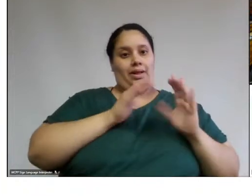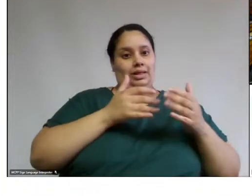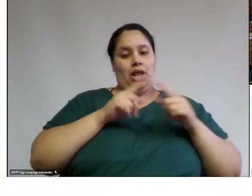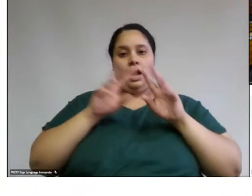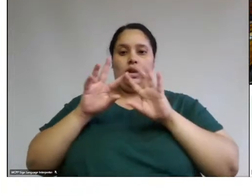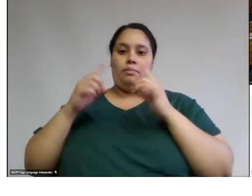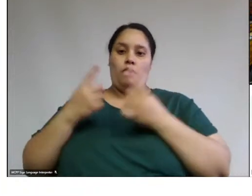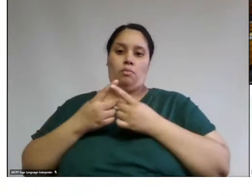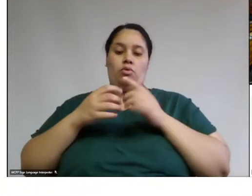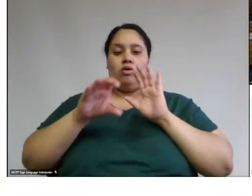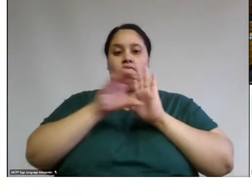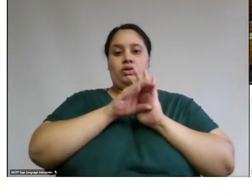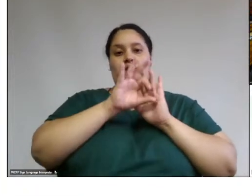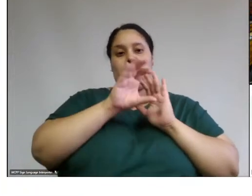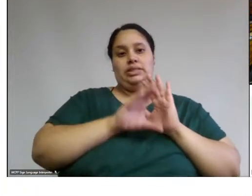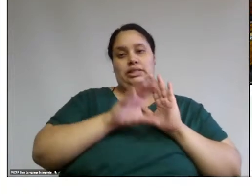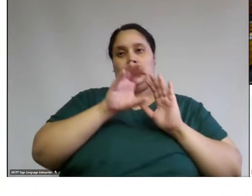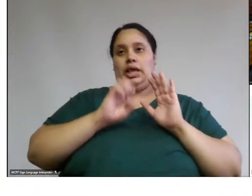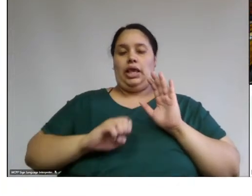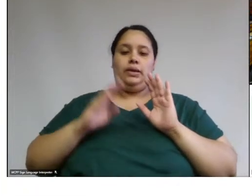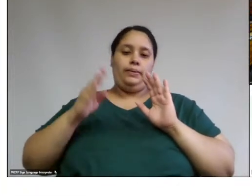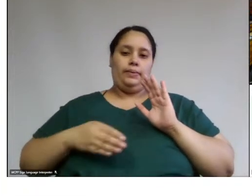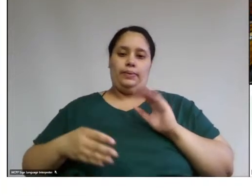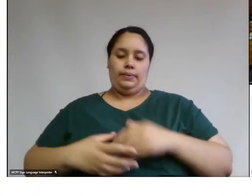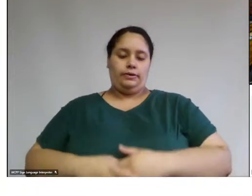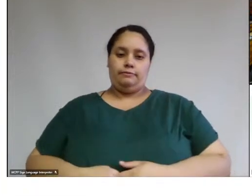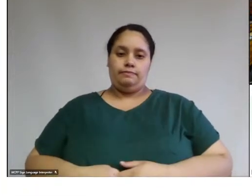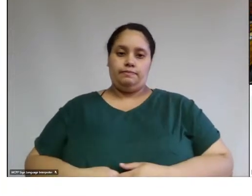Section C or E of the annual report.